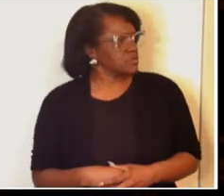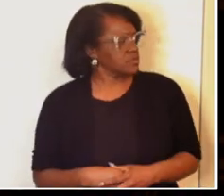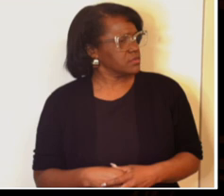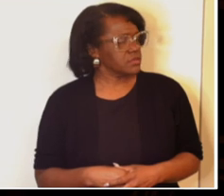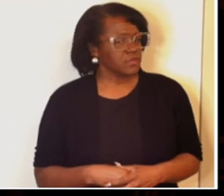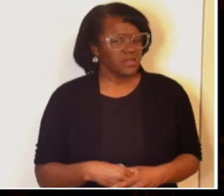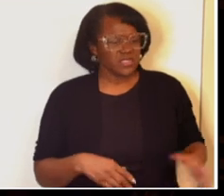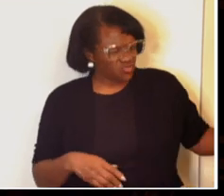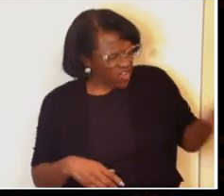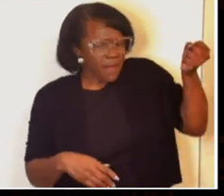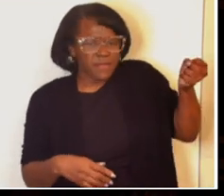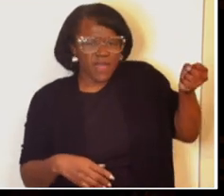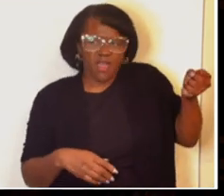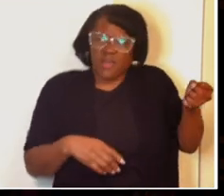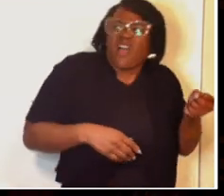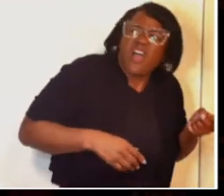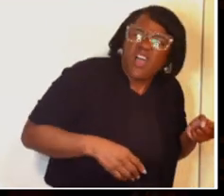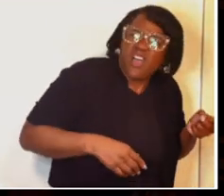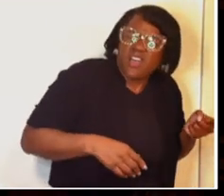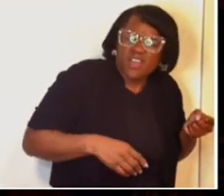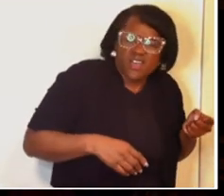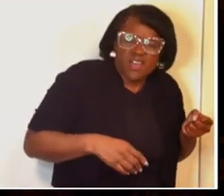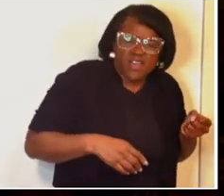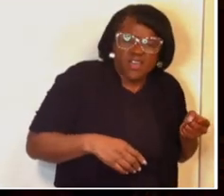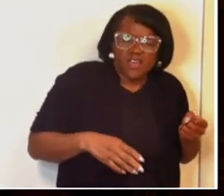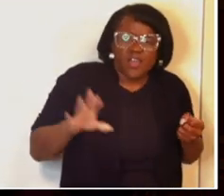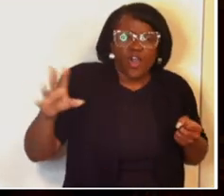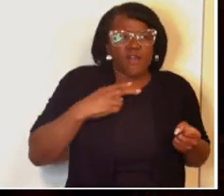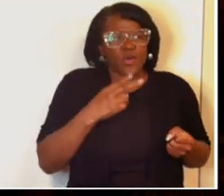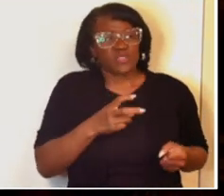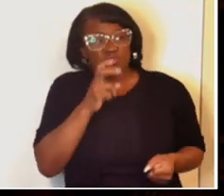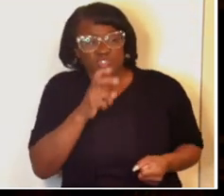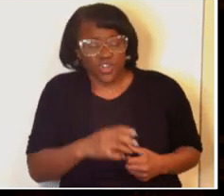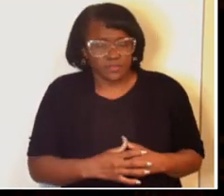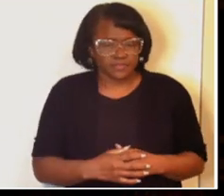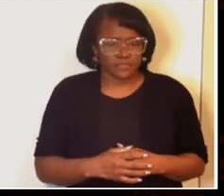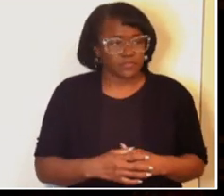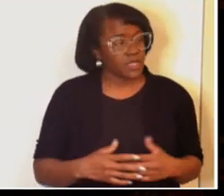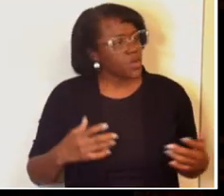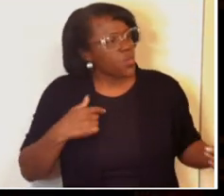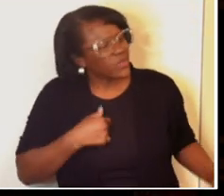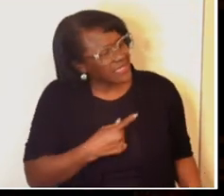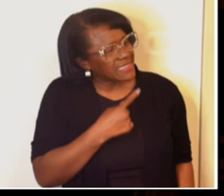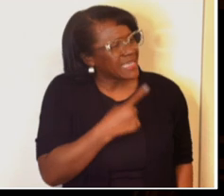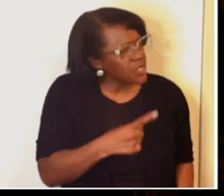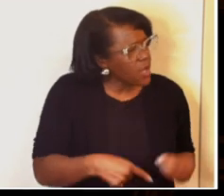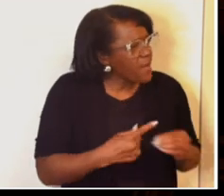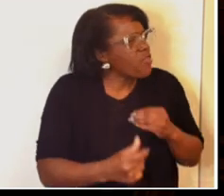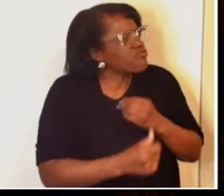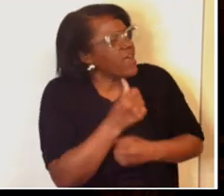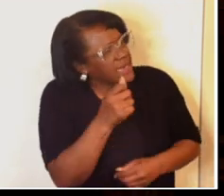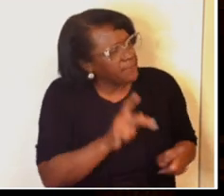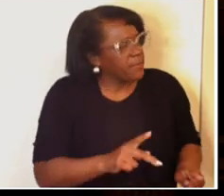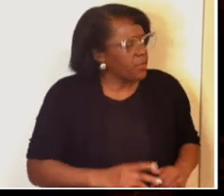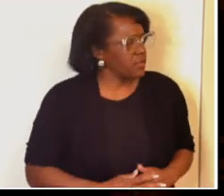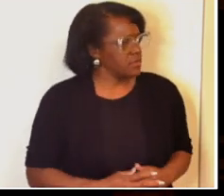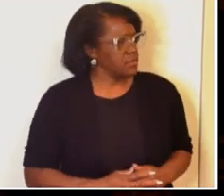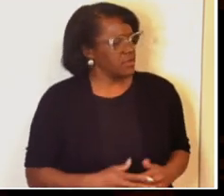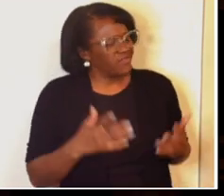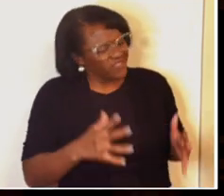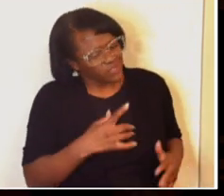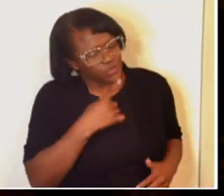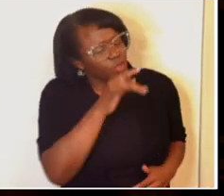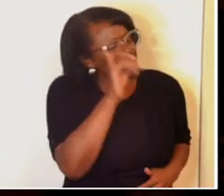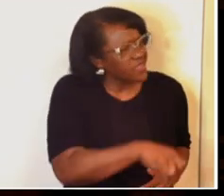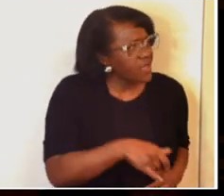in close. Your voice is stern. What did I tell you about threatening people? I told you about that. You're going to get yourself in